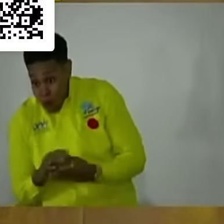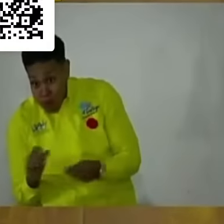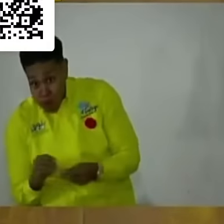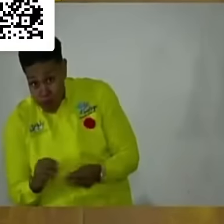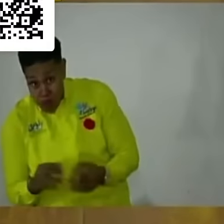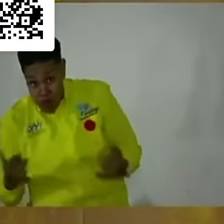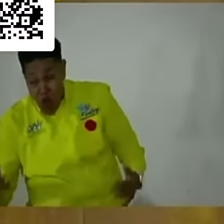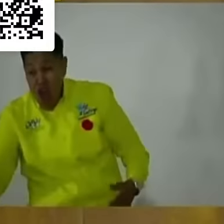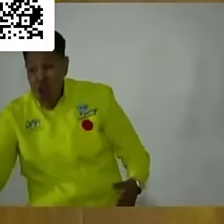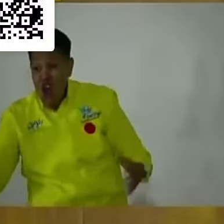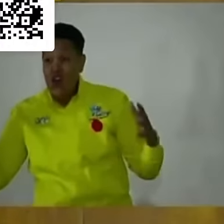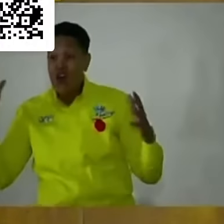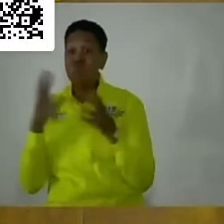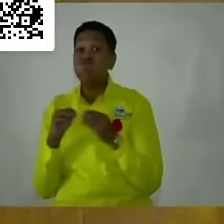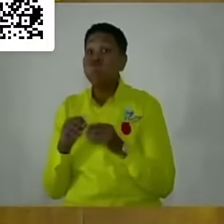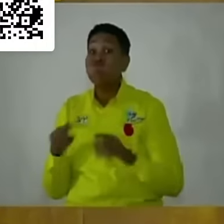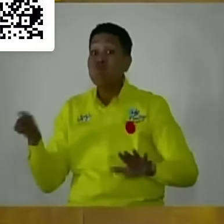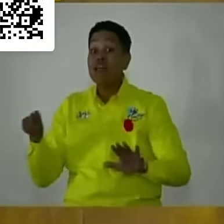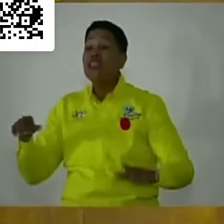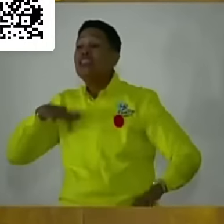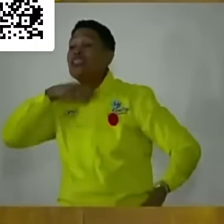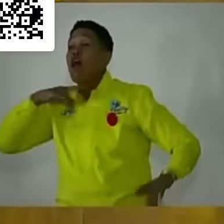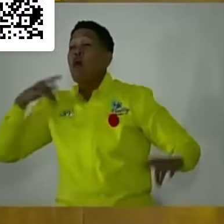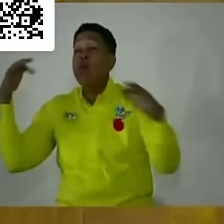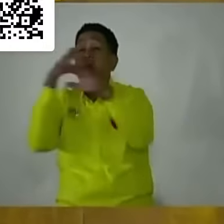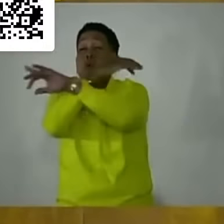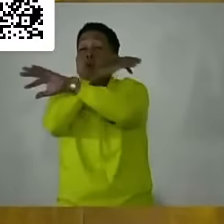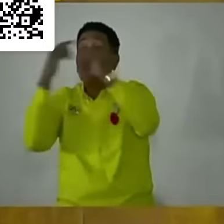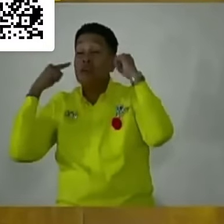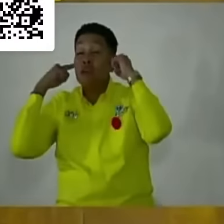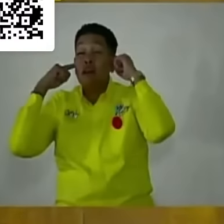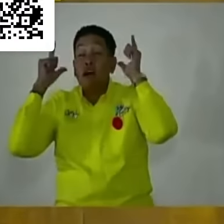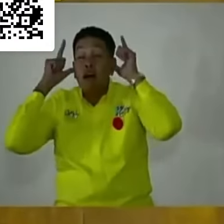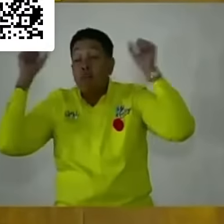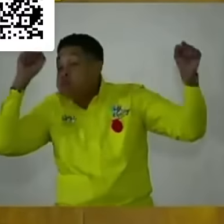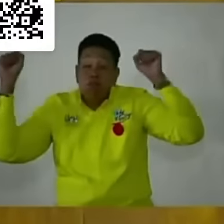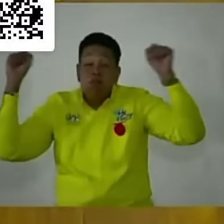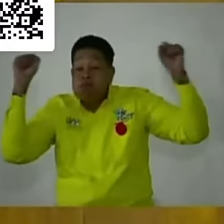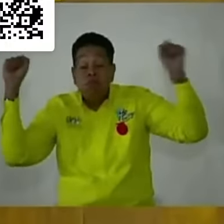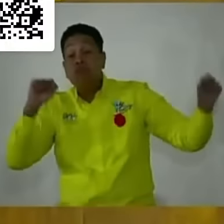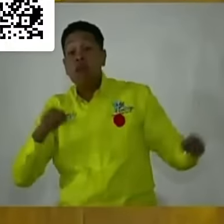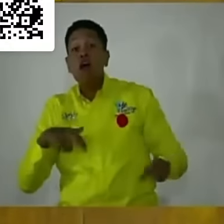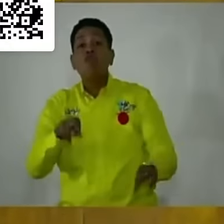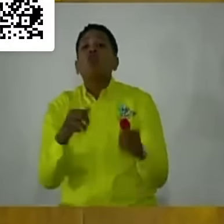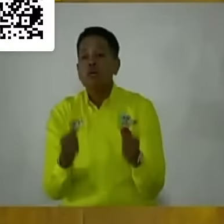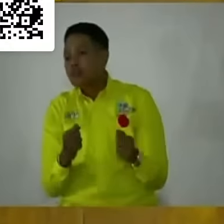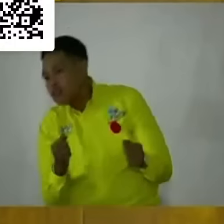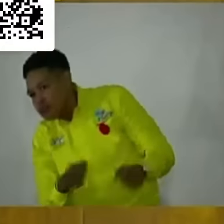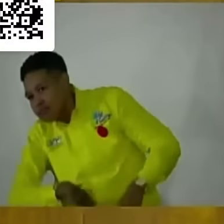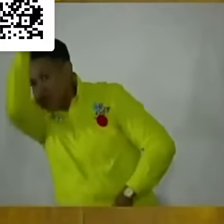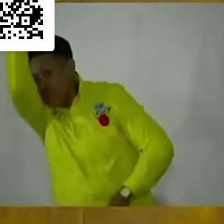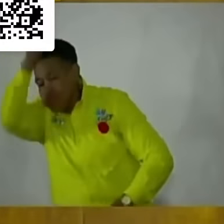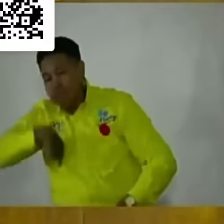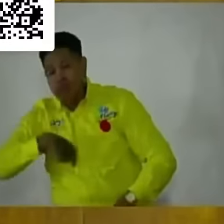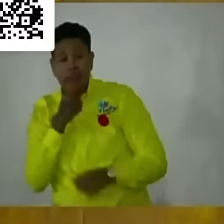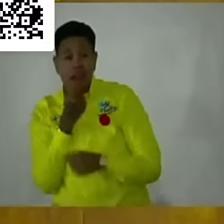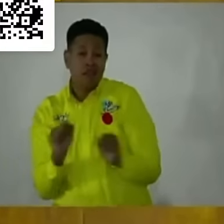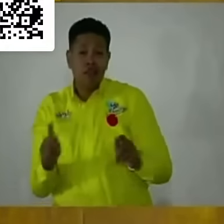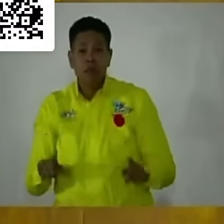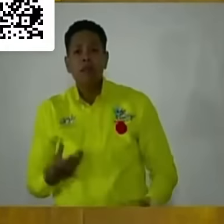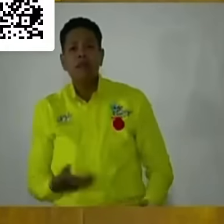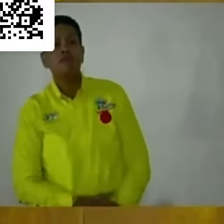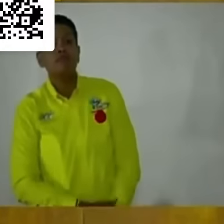the noise, the dust, the roads that are unsafe for the people of the communities